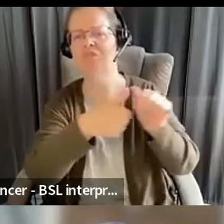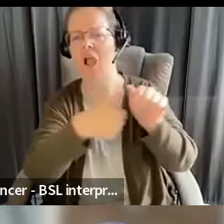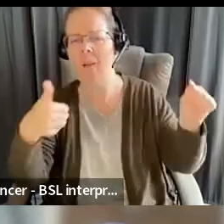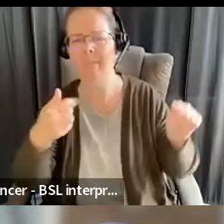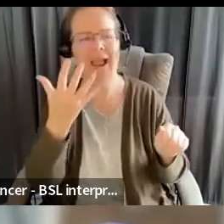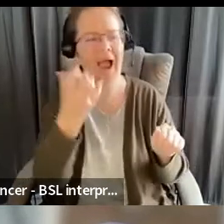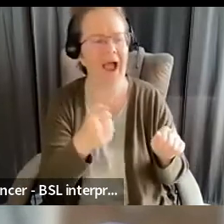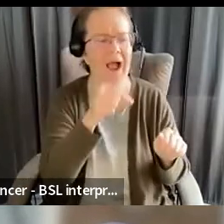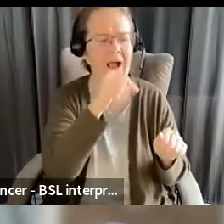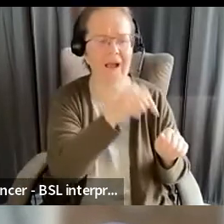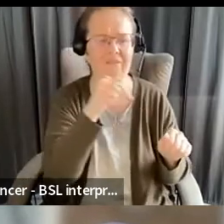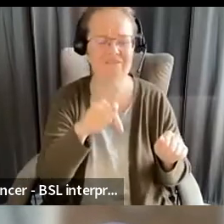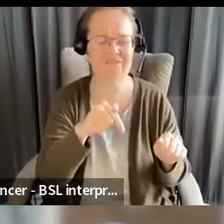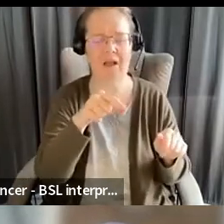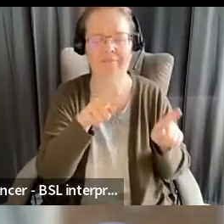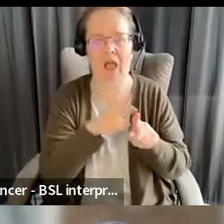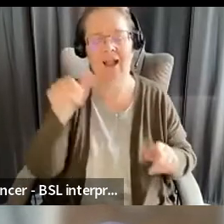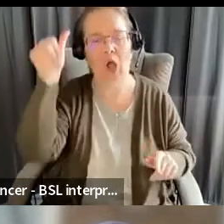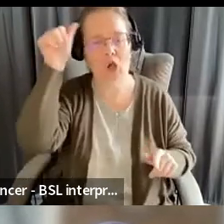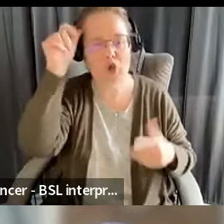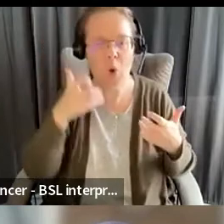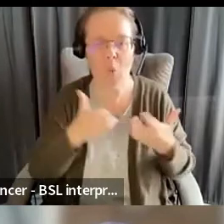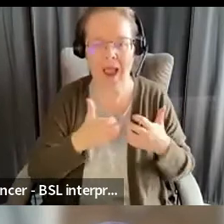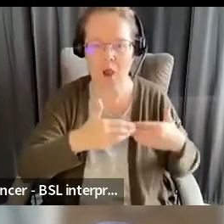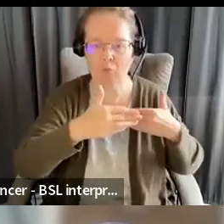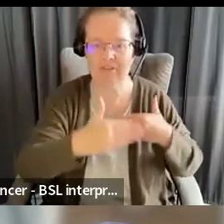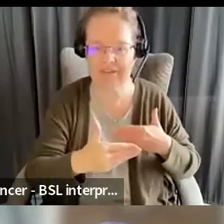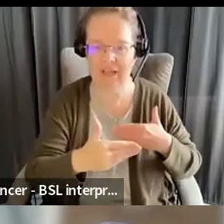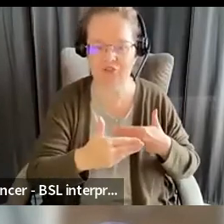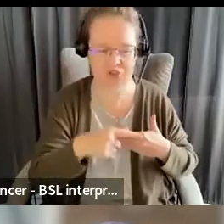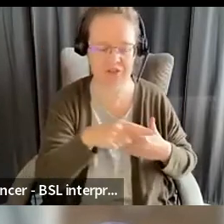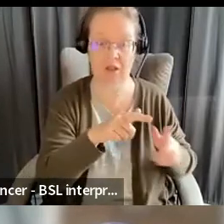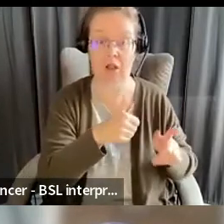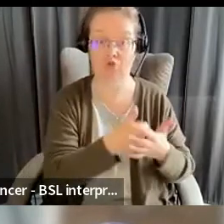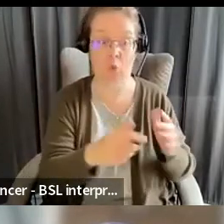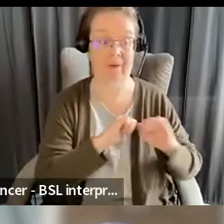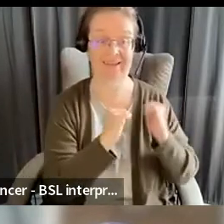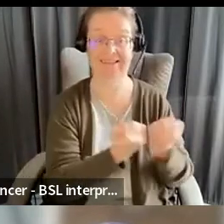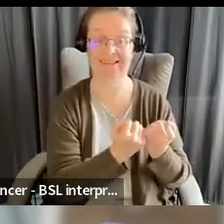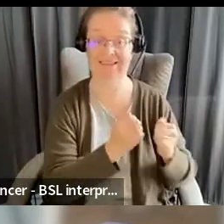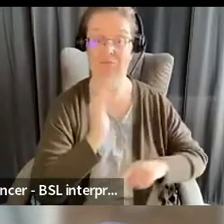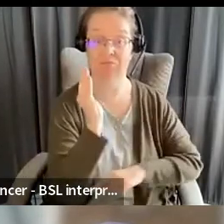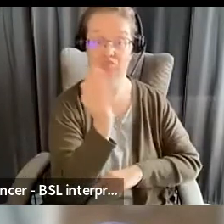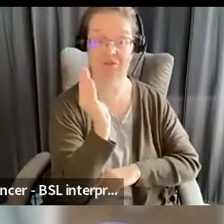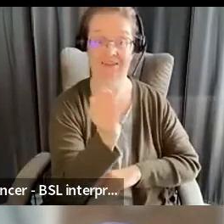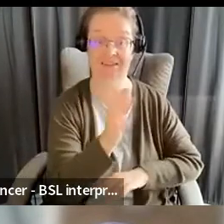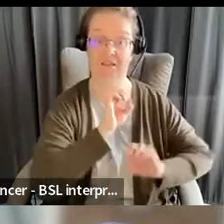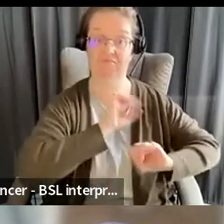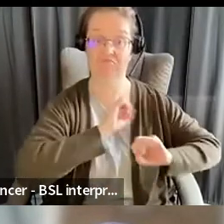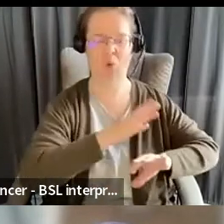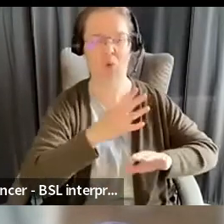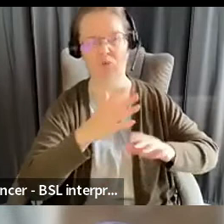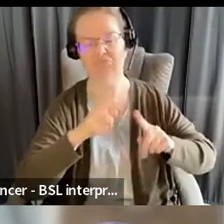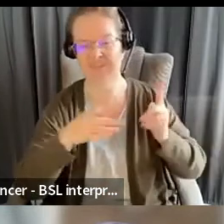these know-how sessions, which are just usually Teams presentations, or it could be using something